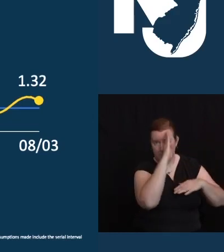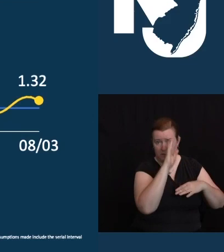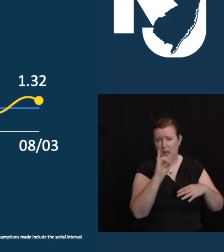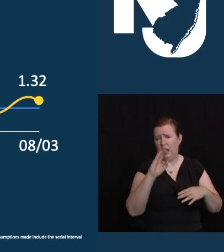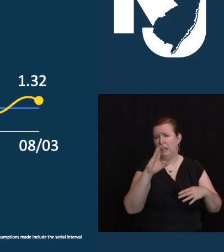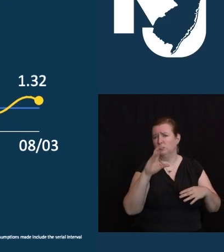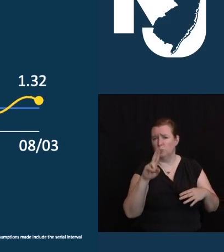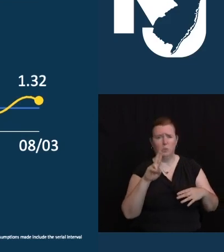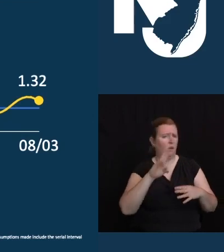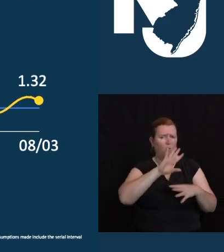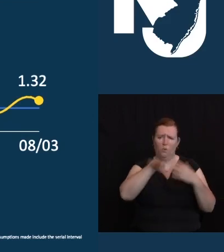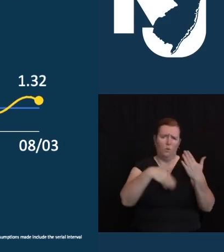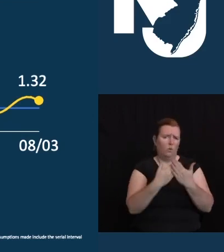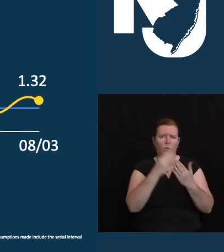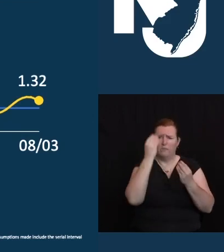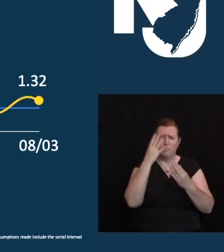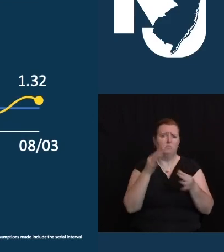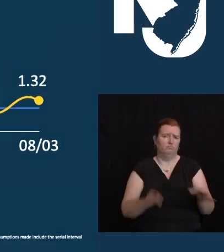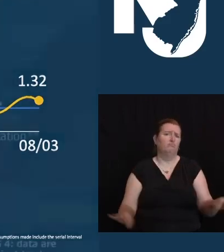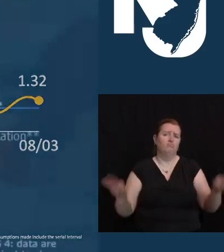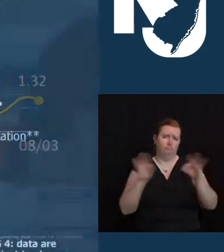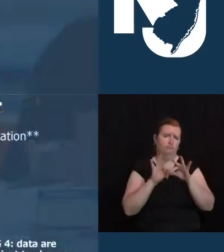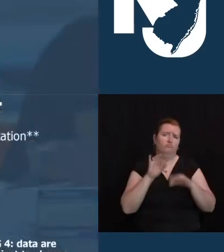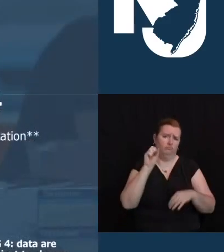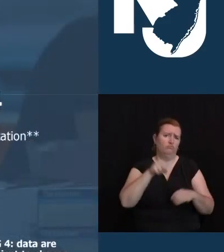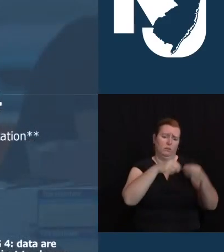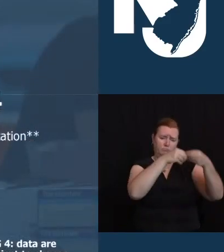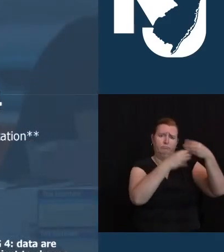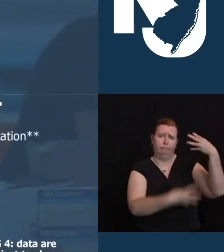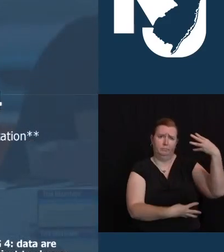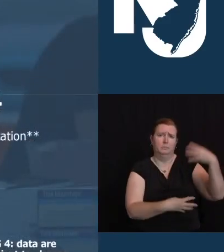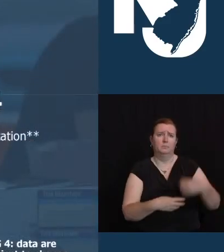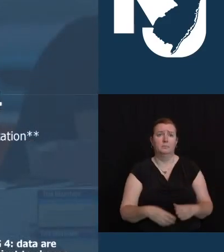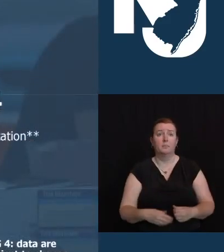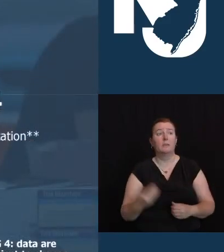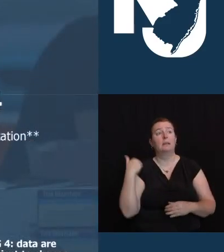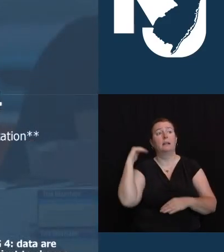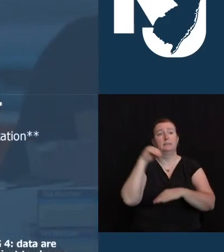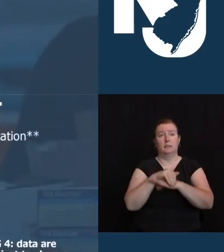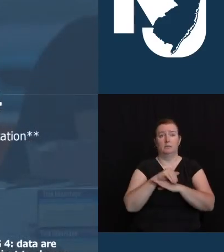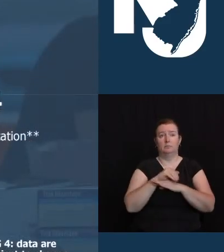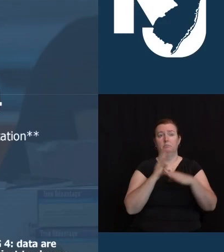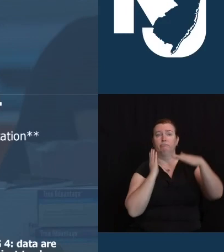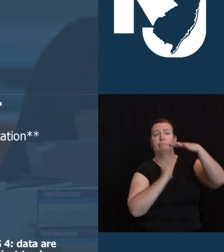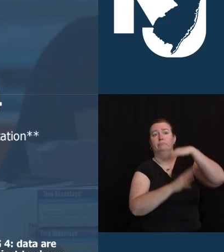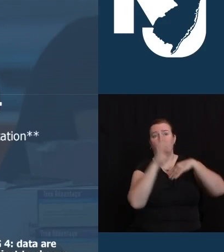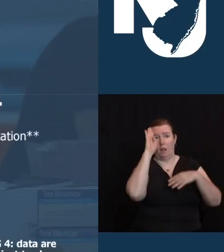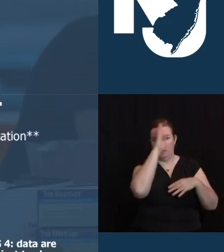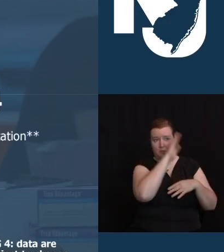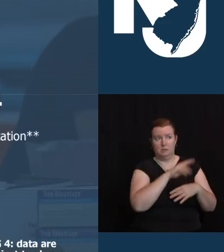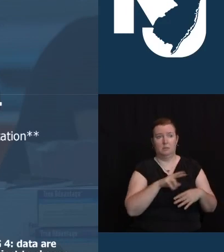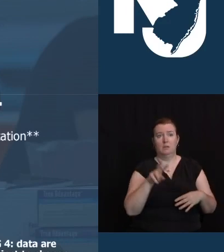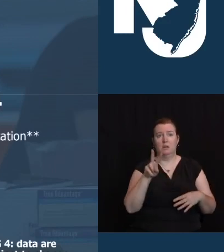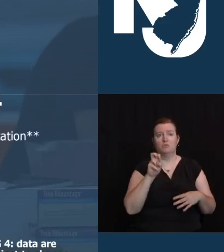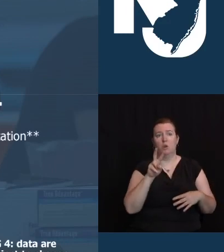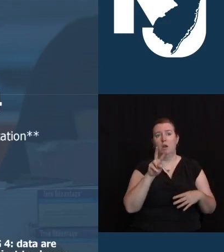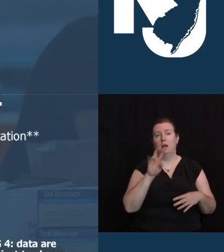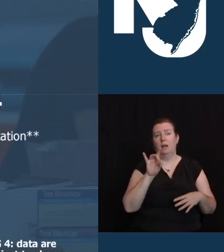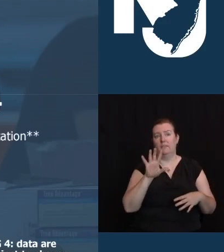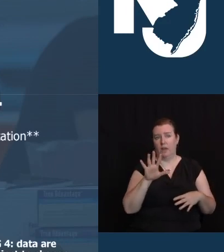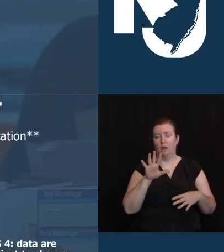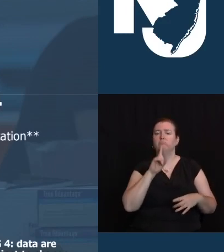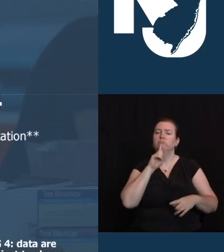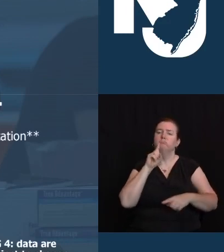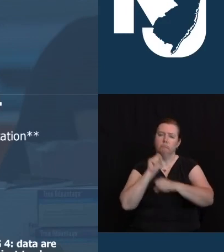important. So in our healthcare system, as of last night, there were a total of 295 COVID-confirmed patients being treated,